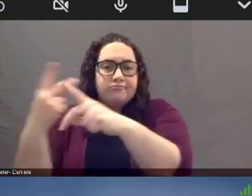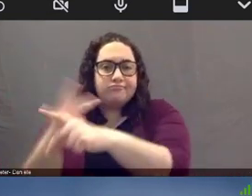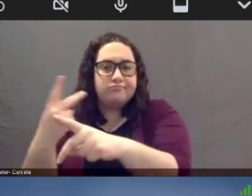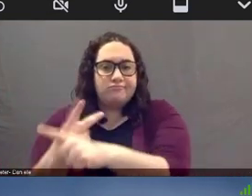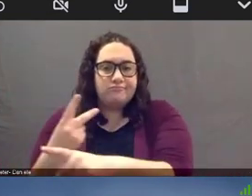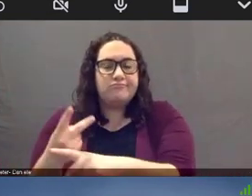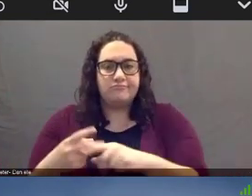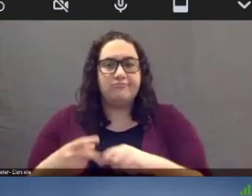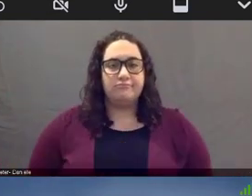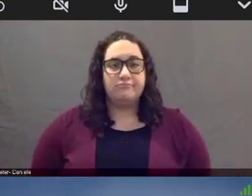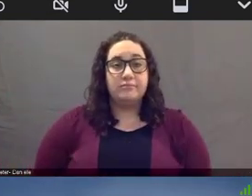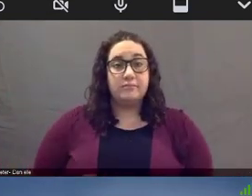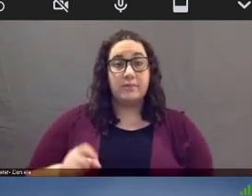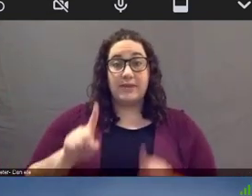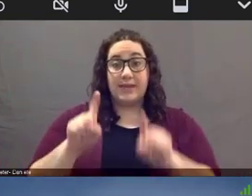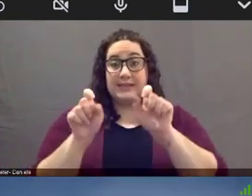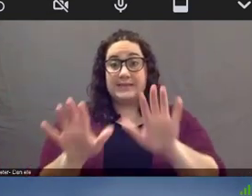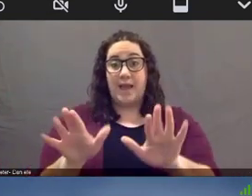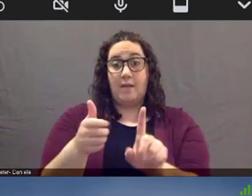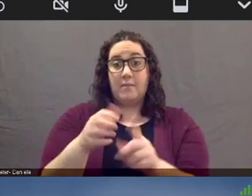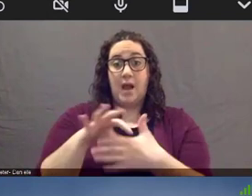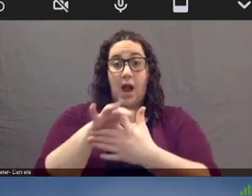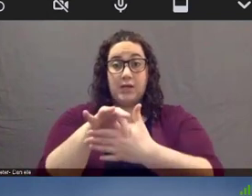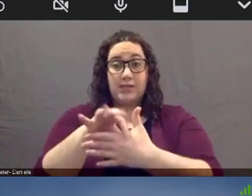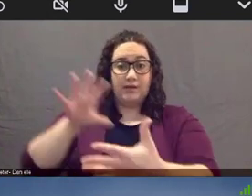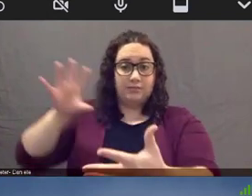cumulative for the whole course.